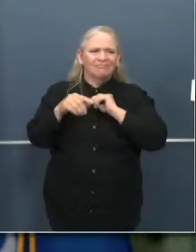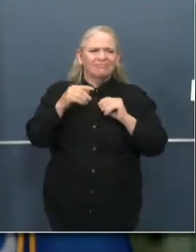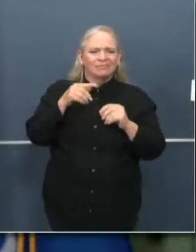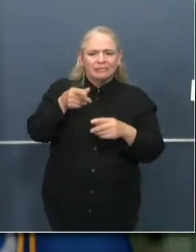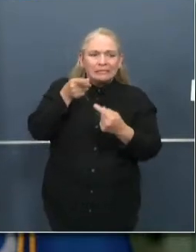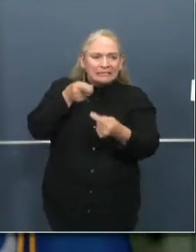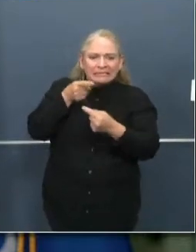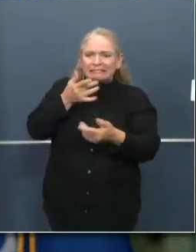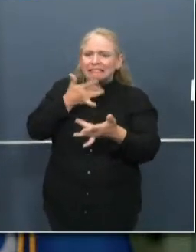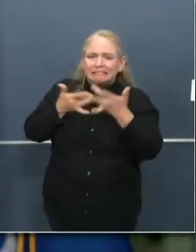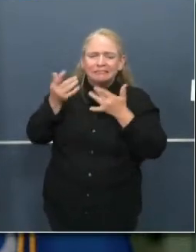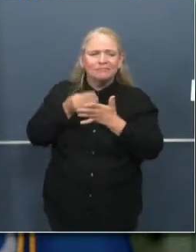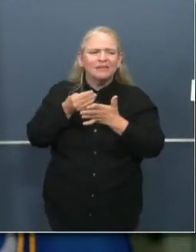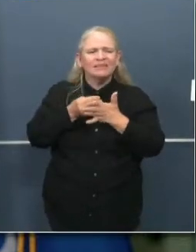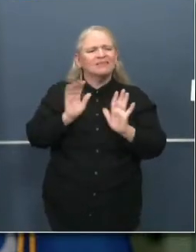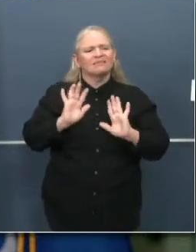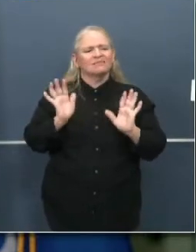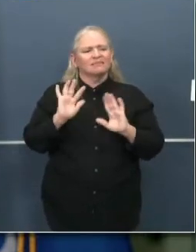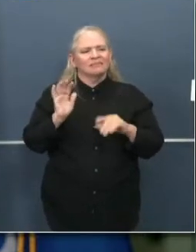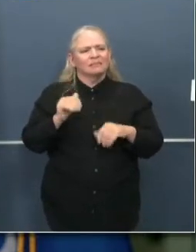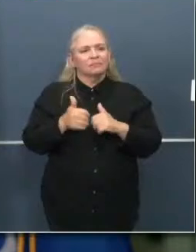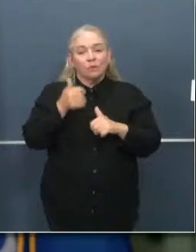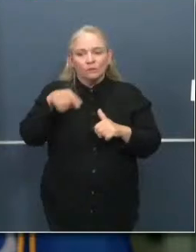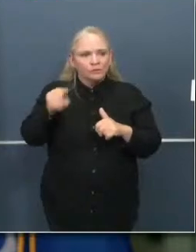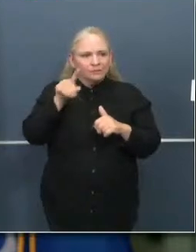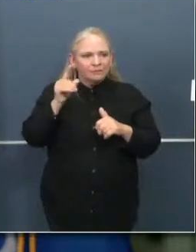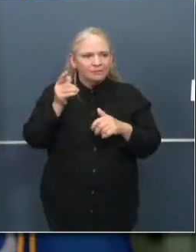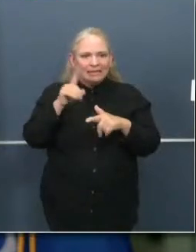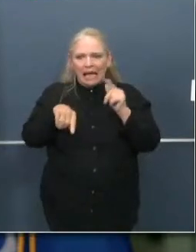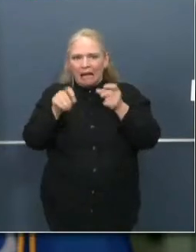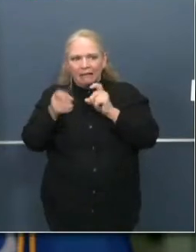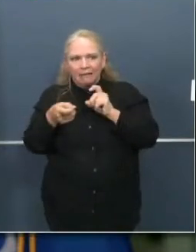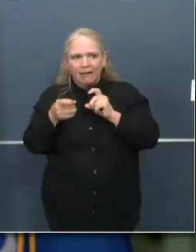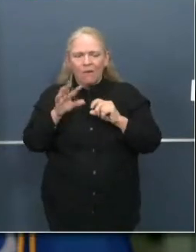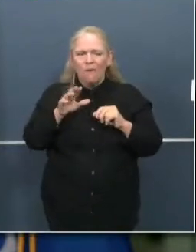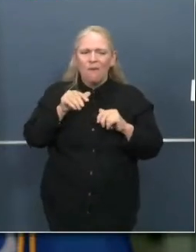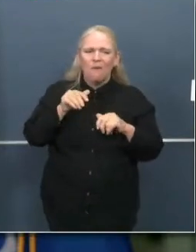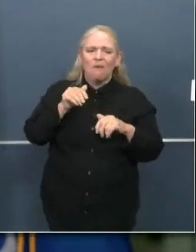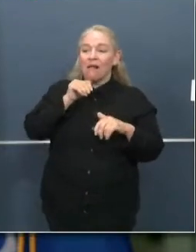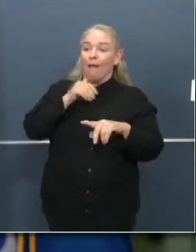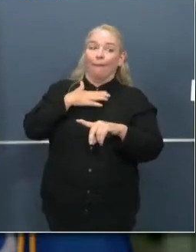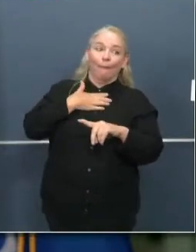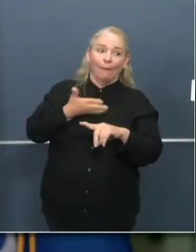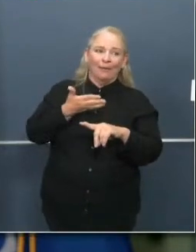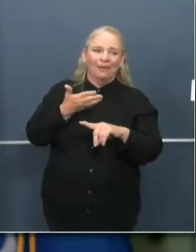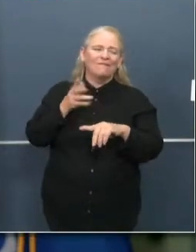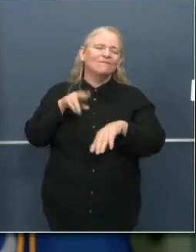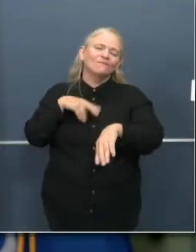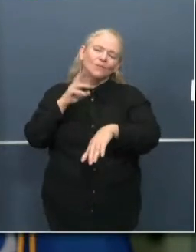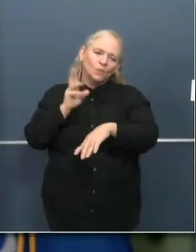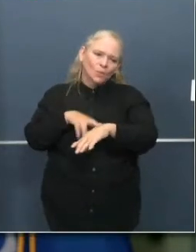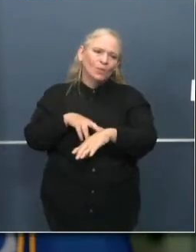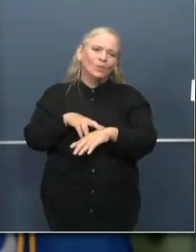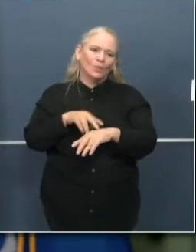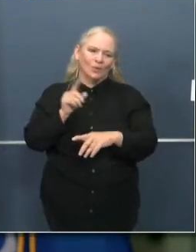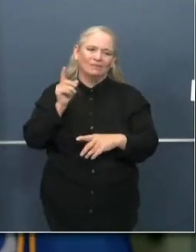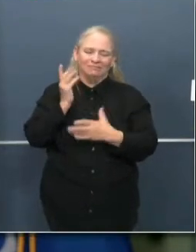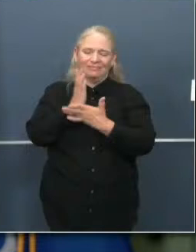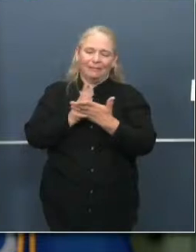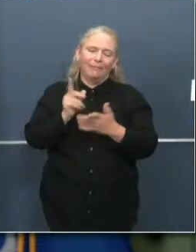held some account, and that's what those citations represented. Final question, Alexei Kosev, SF Chronicle.